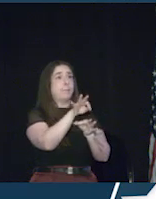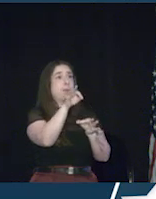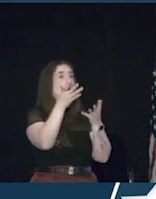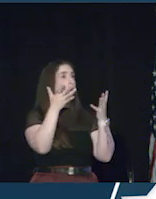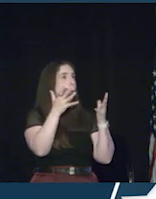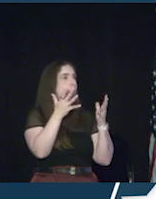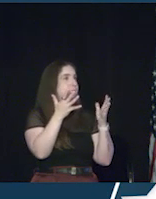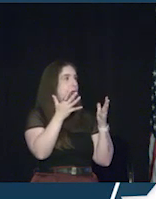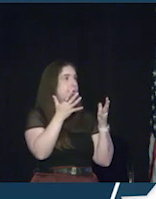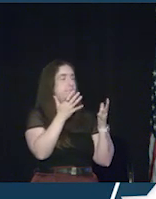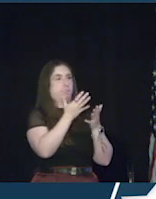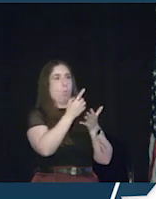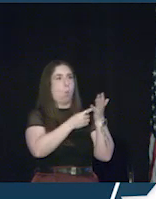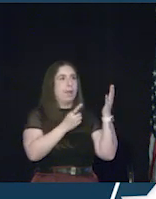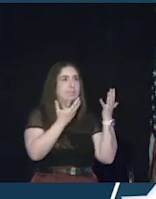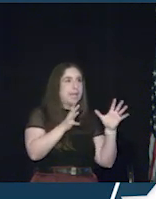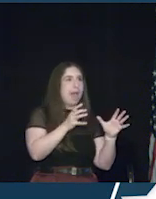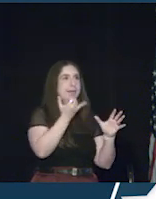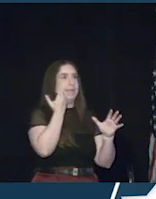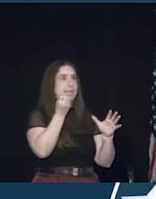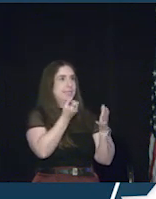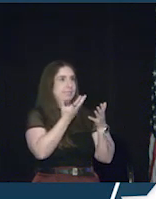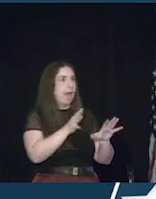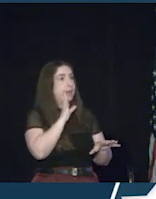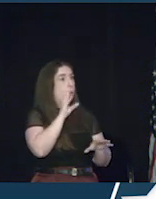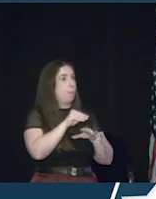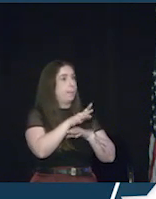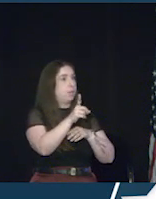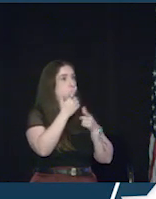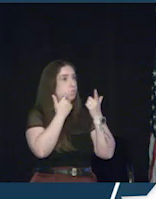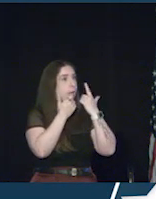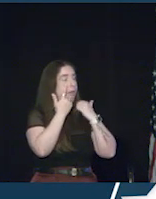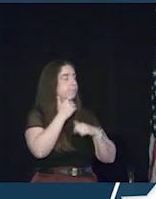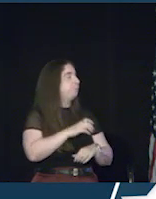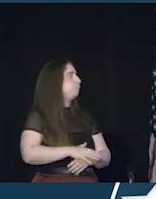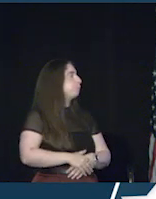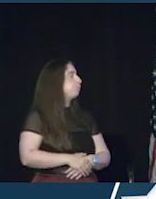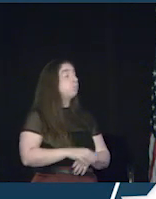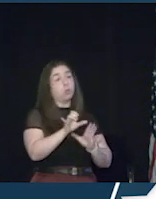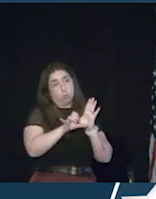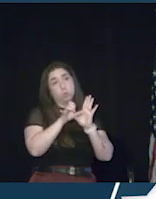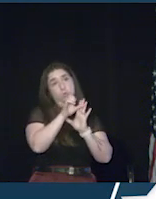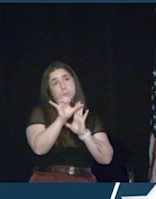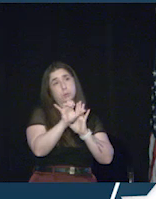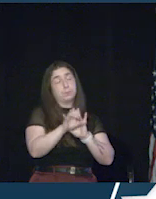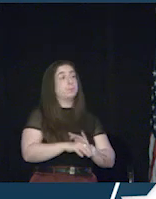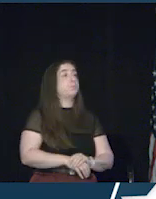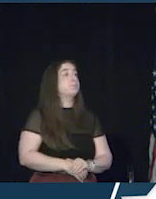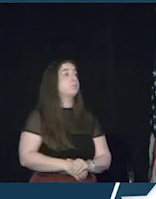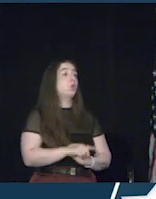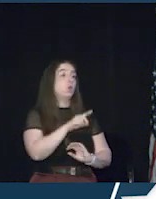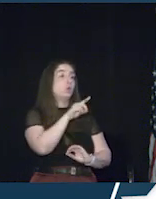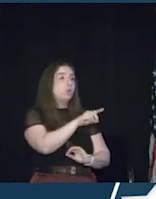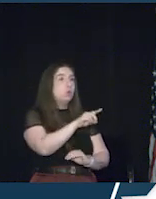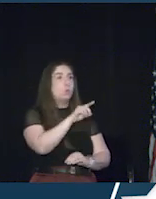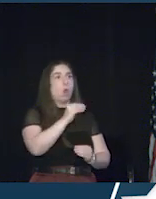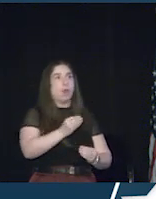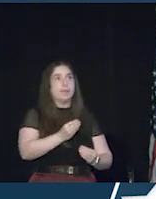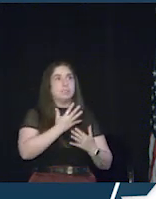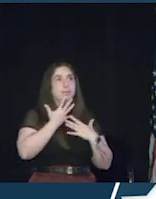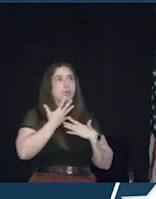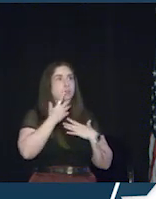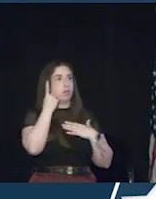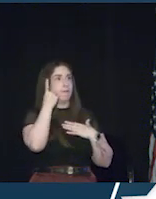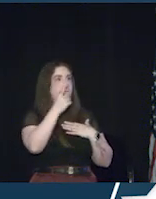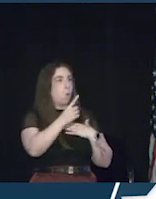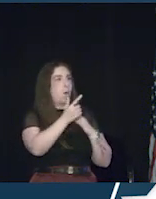It will make you cry. Charlotte. YouTube, yes. You are the inspiration for a bill